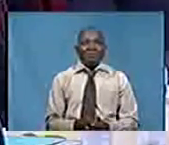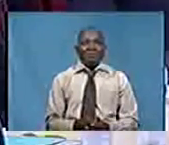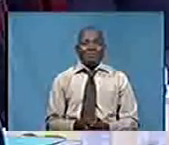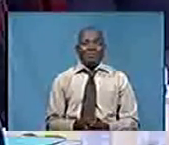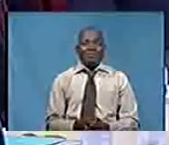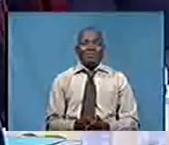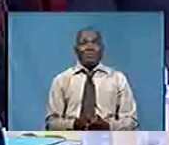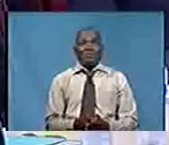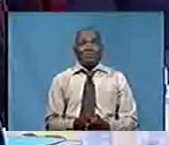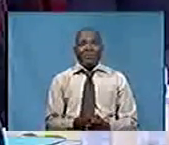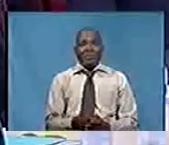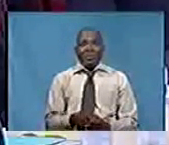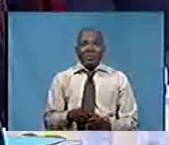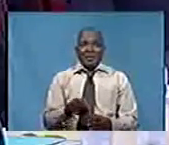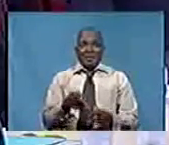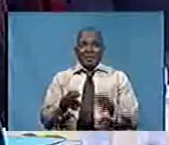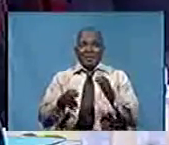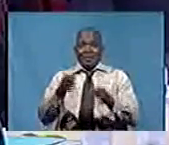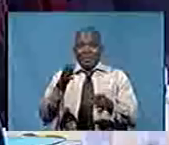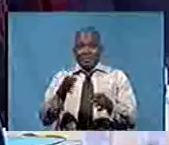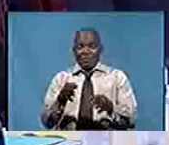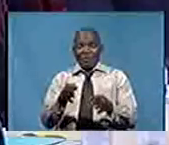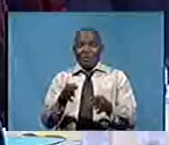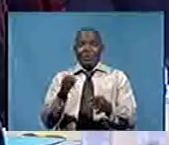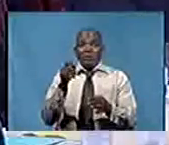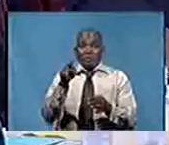is to render an unqualified apology.